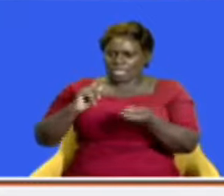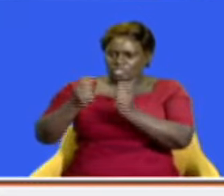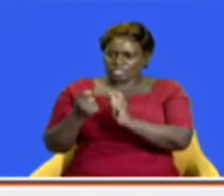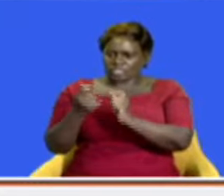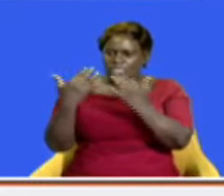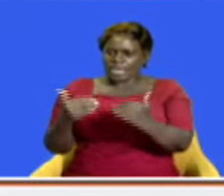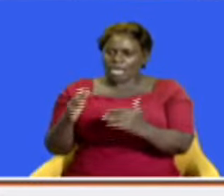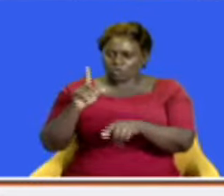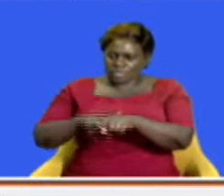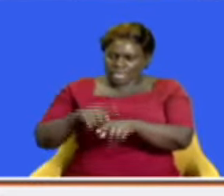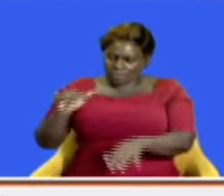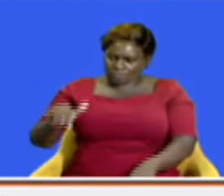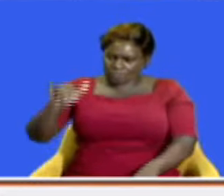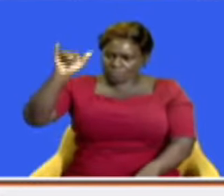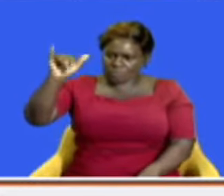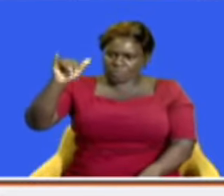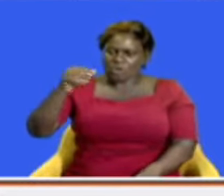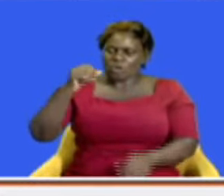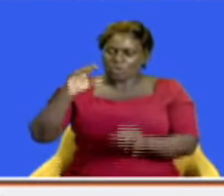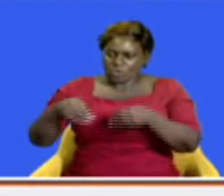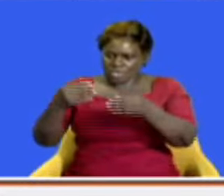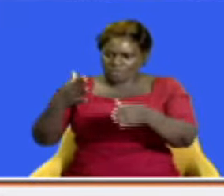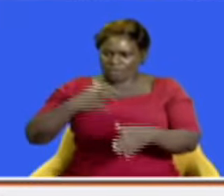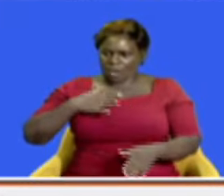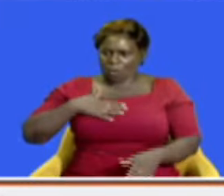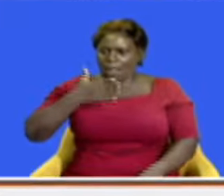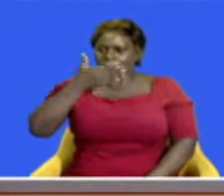The event, we're going to give our best.